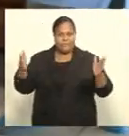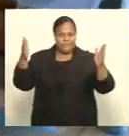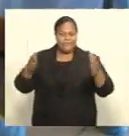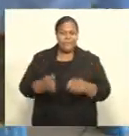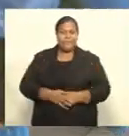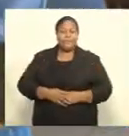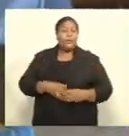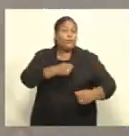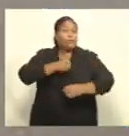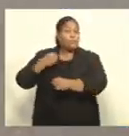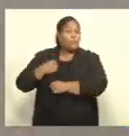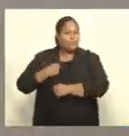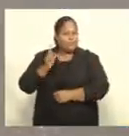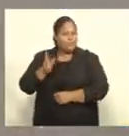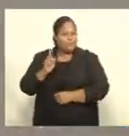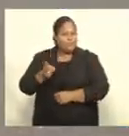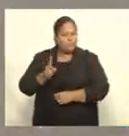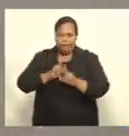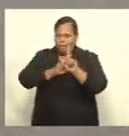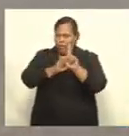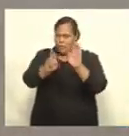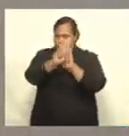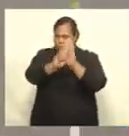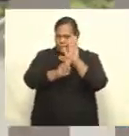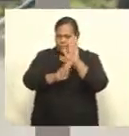Soldiers urged to follow protocols.